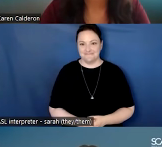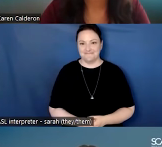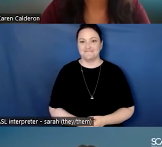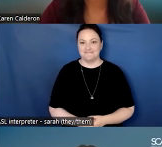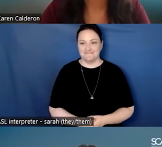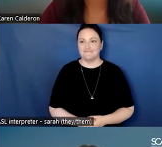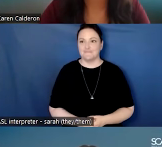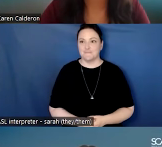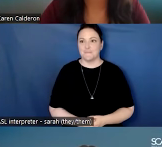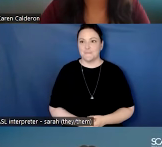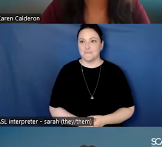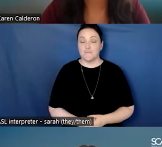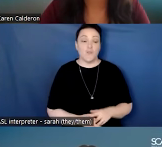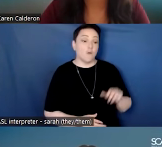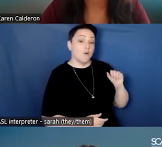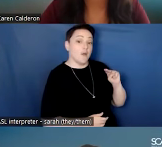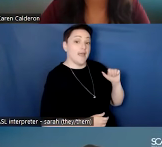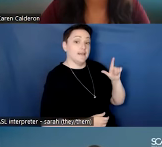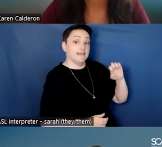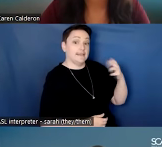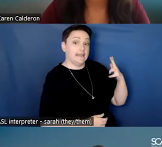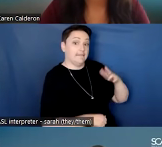I believe thank you. there's a question.